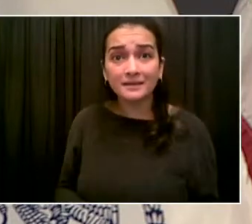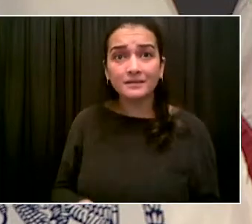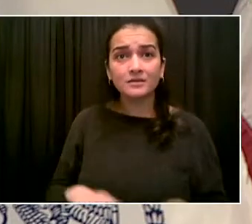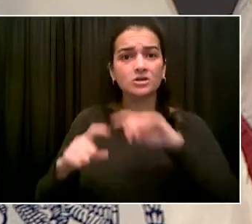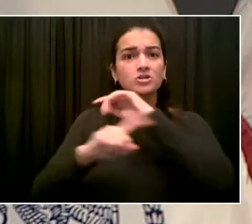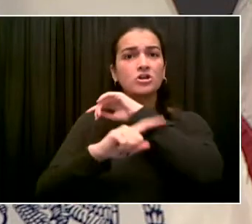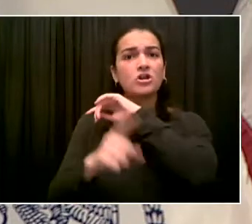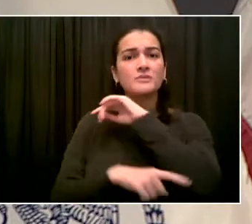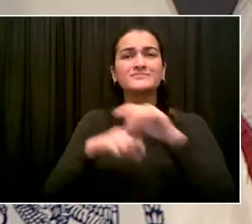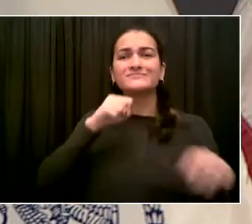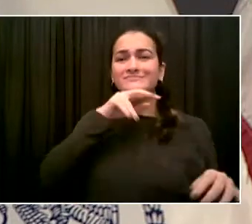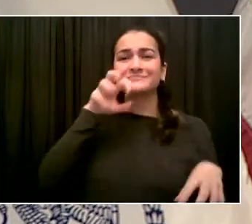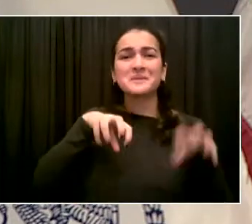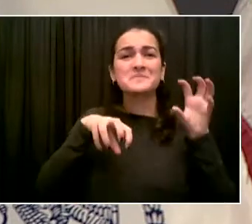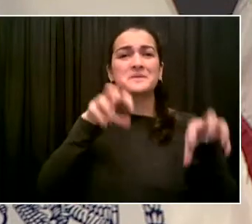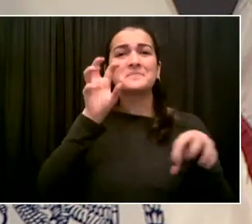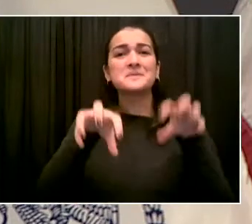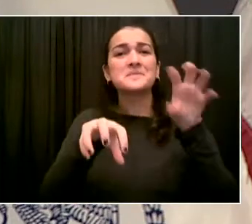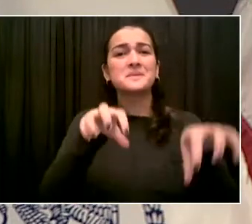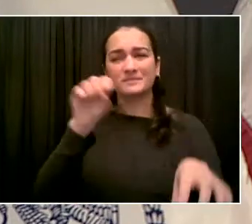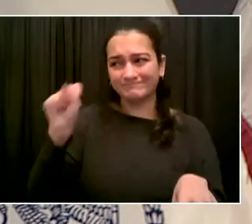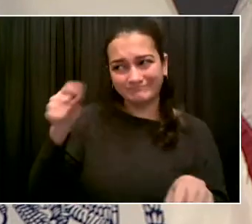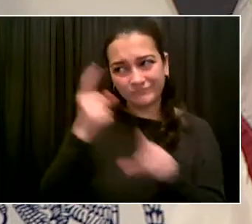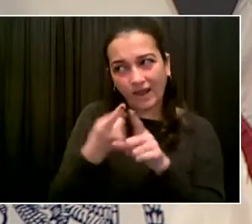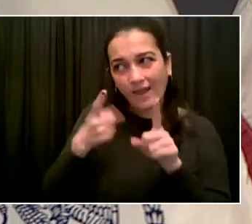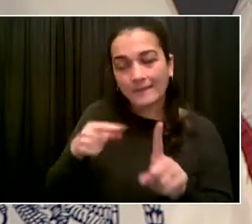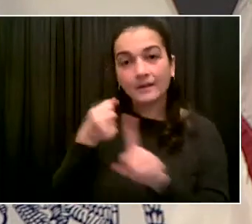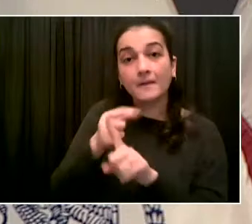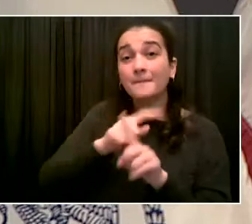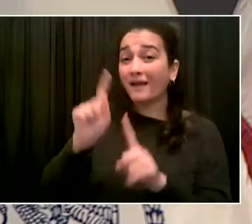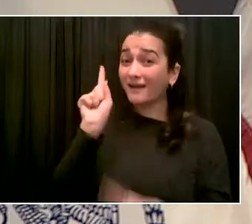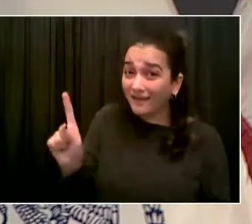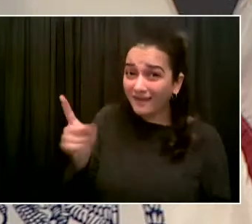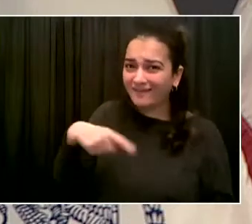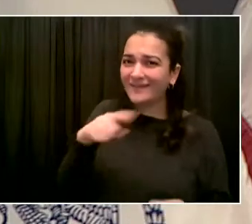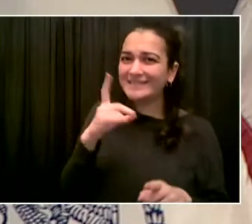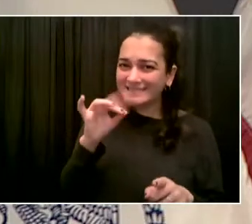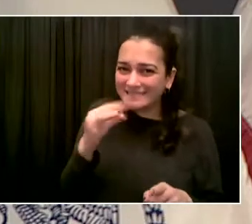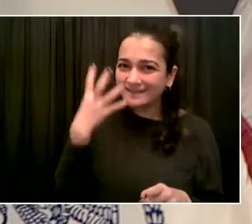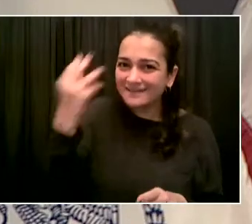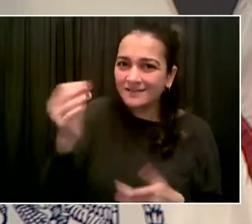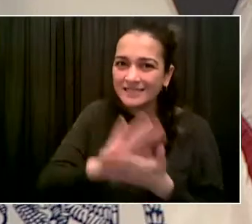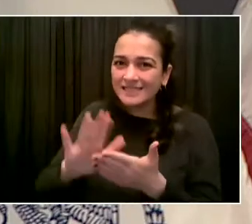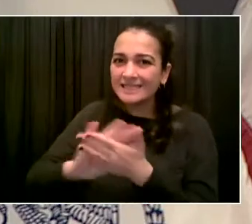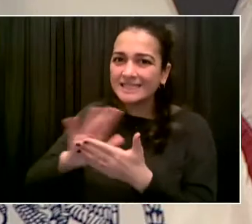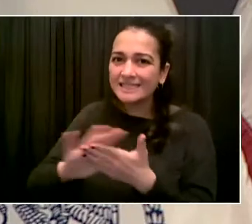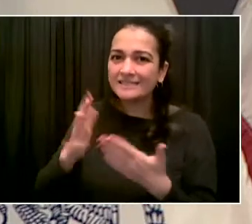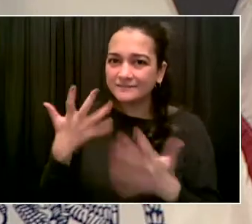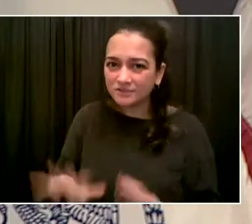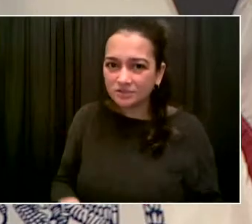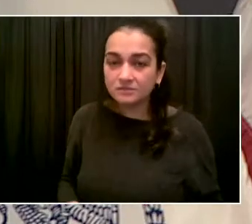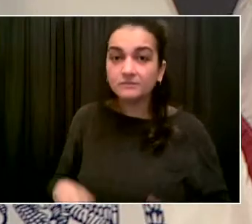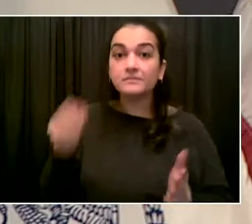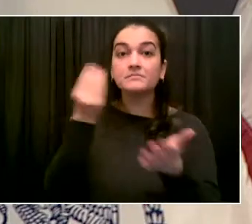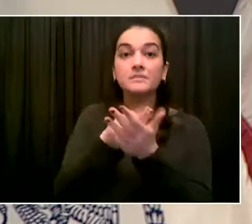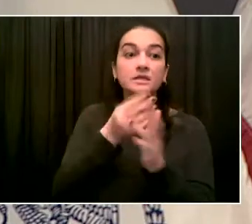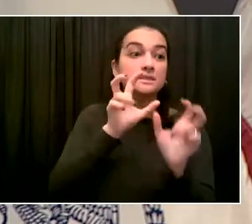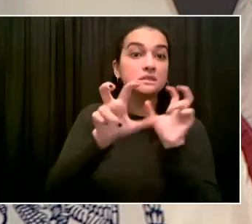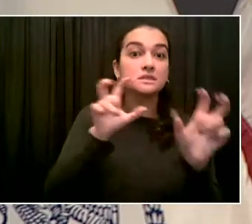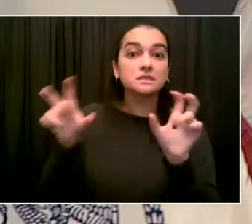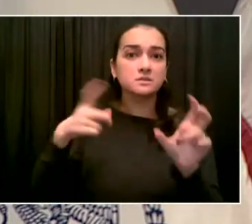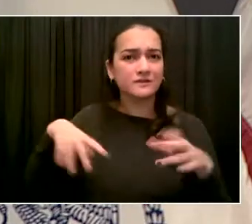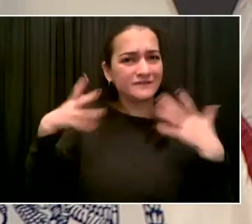doing a great job. I understand there are some folks who have a dire view of New York City, but I don't buy it. I think New York City is coming